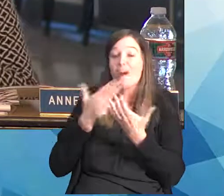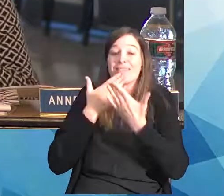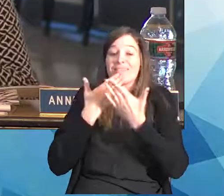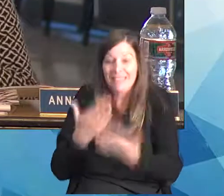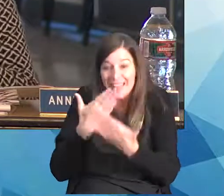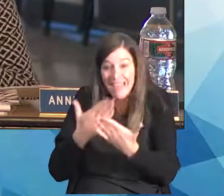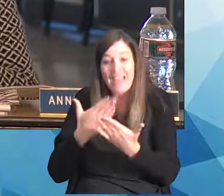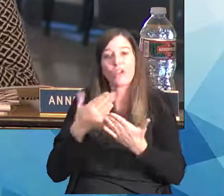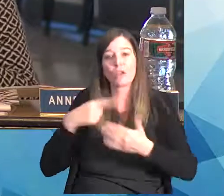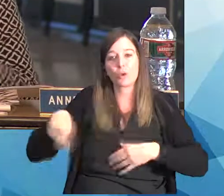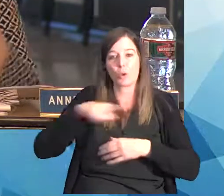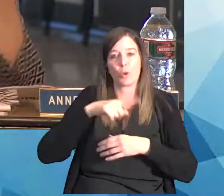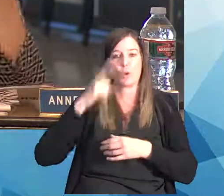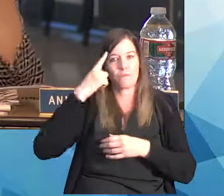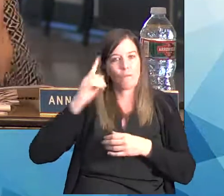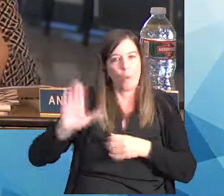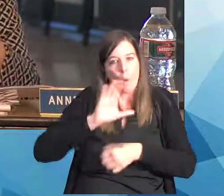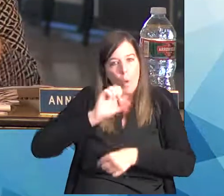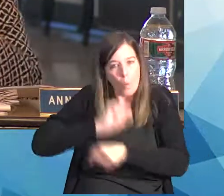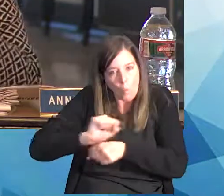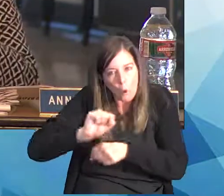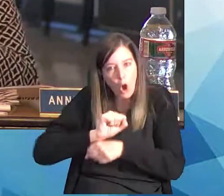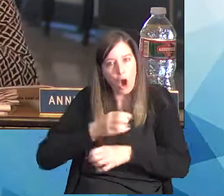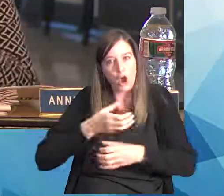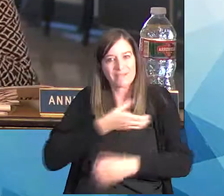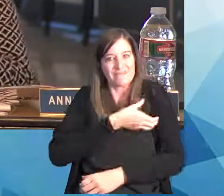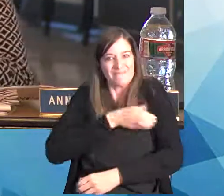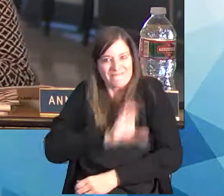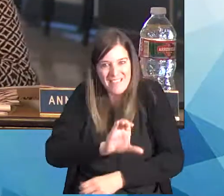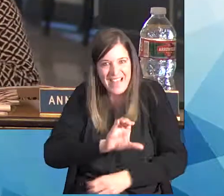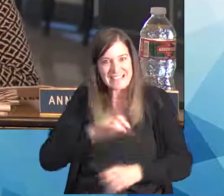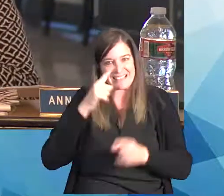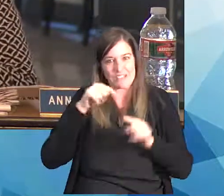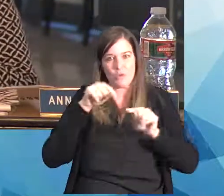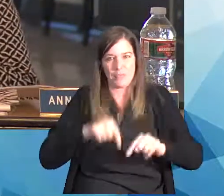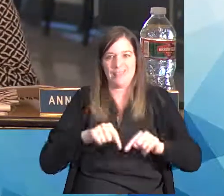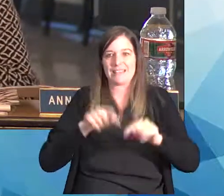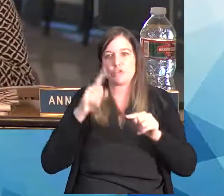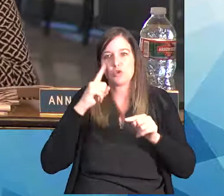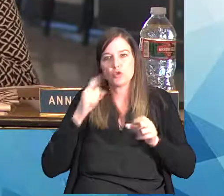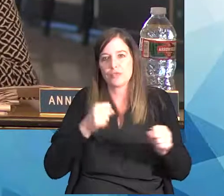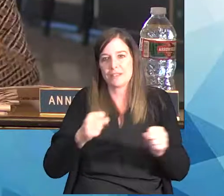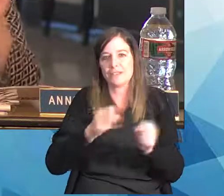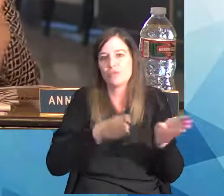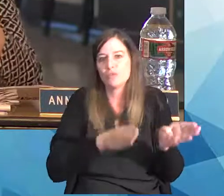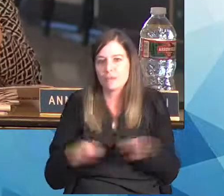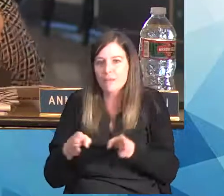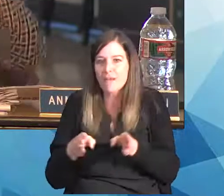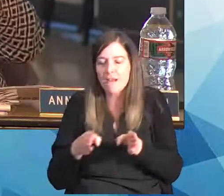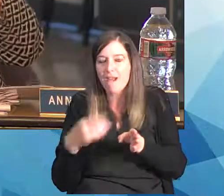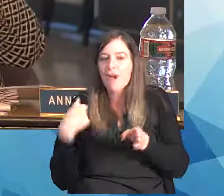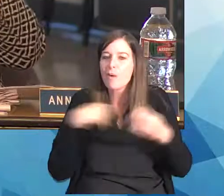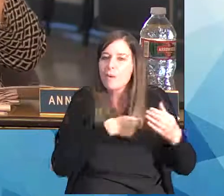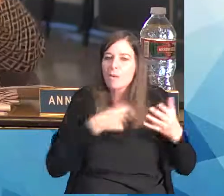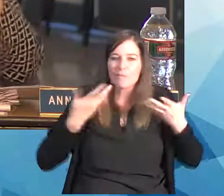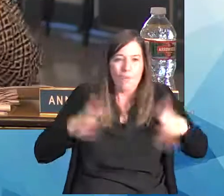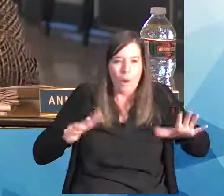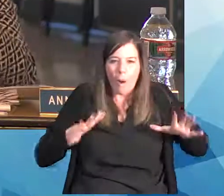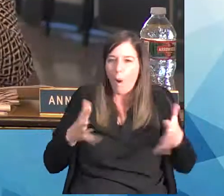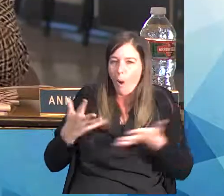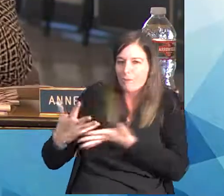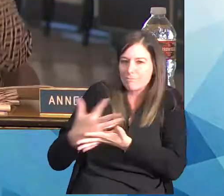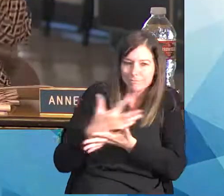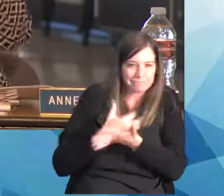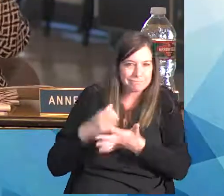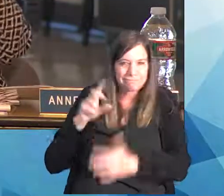plan. We are already beginning to collect data. We're getting ready to input some of